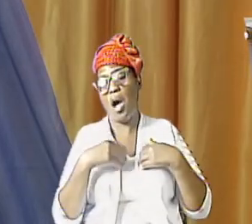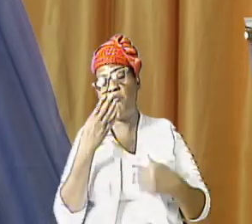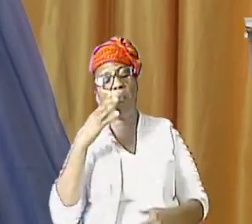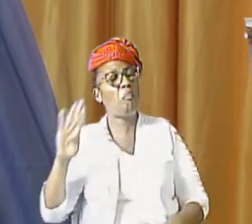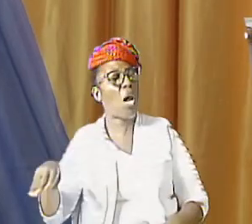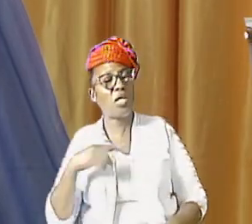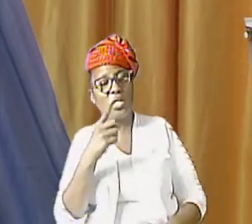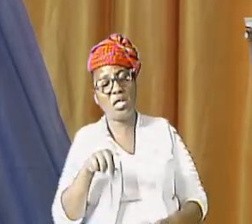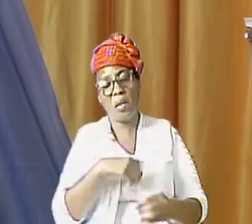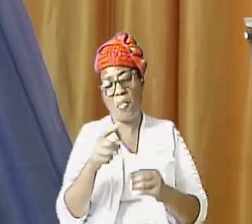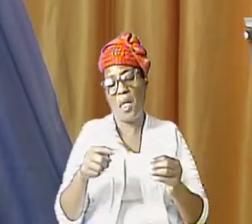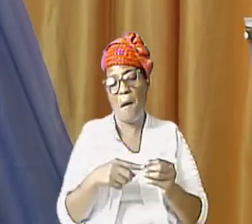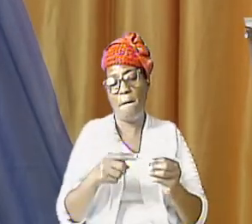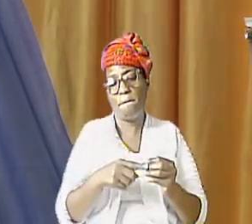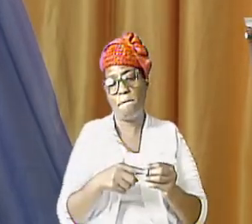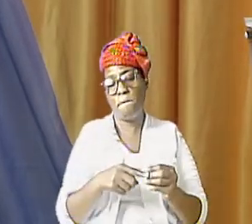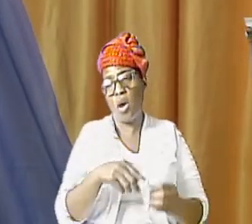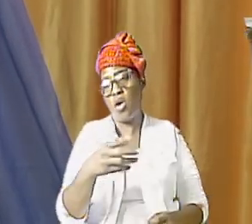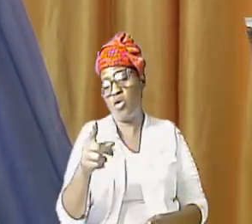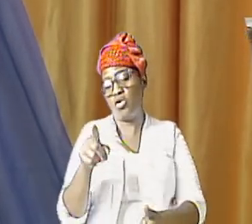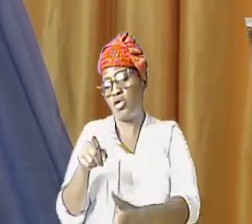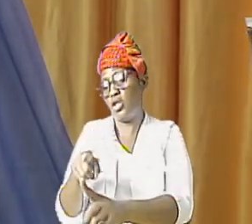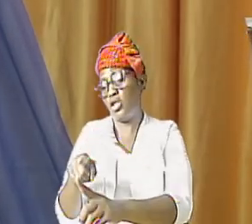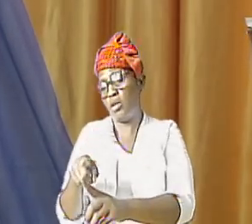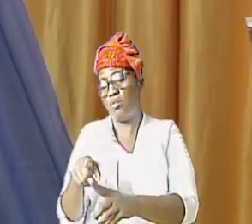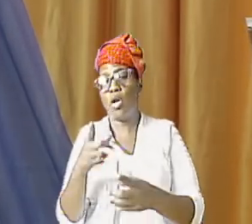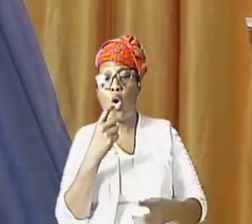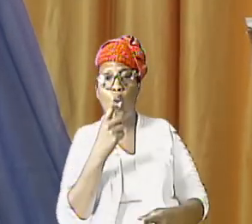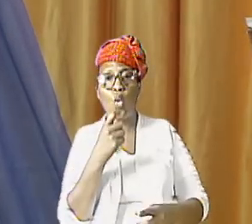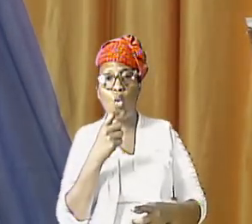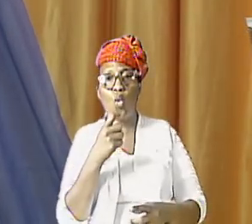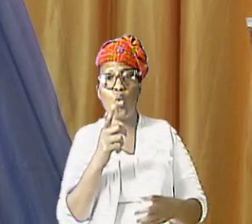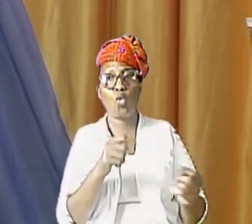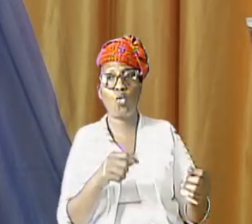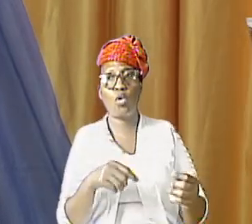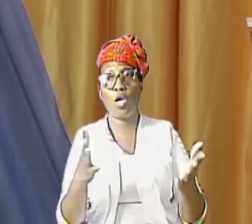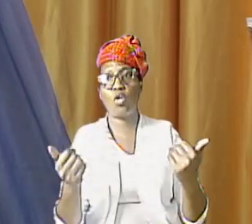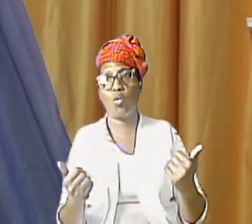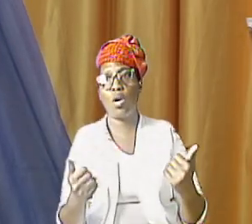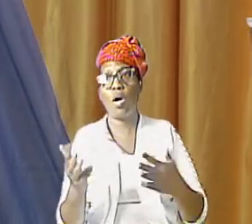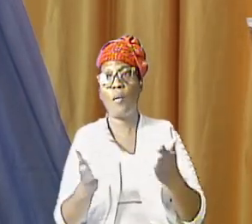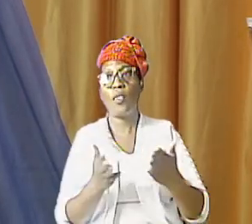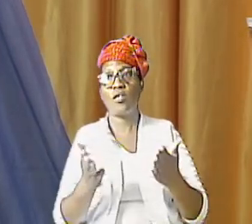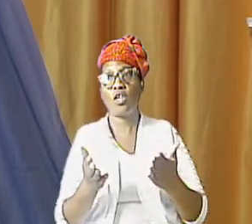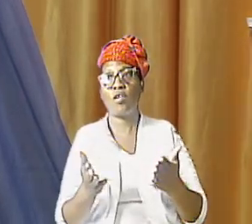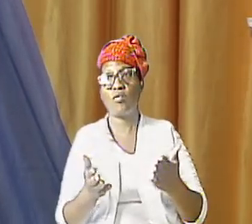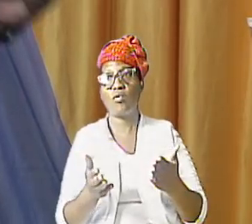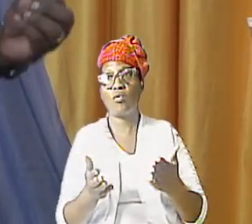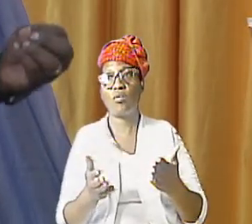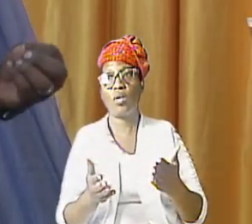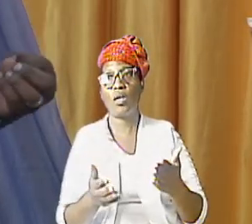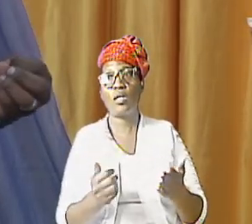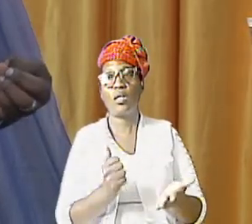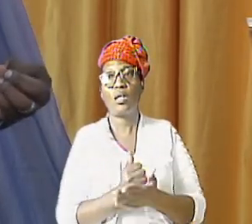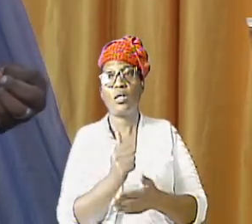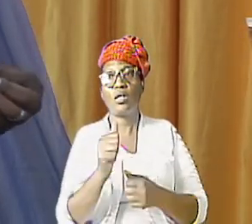him, those who refuse to serve him, those who deny his